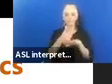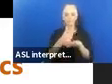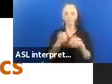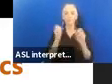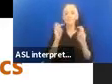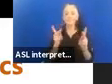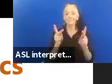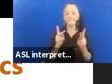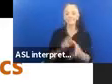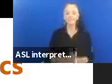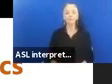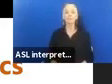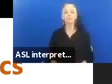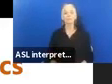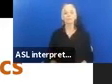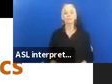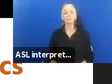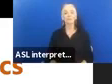Okay.